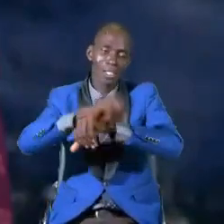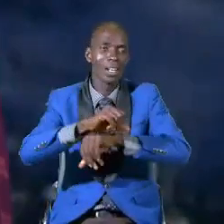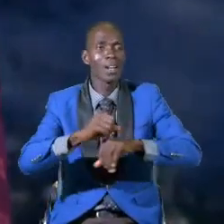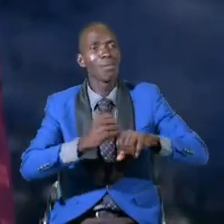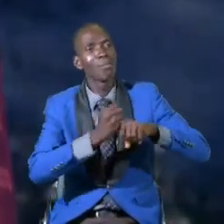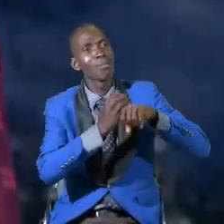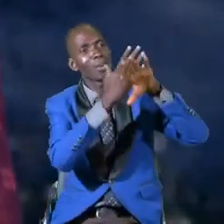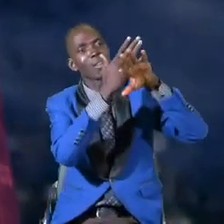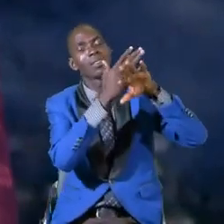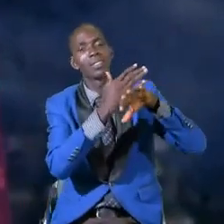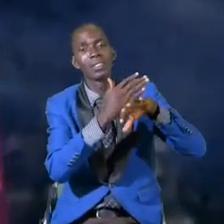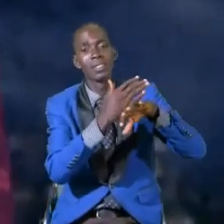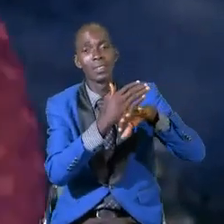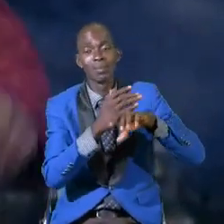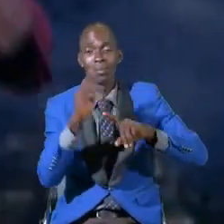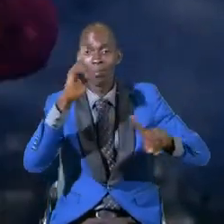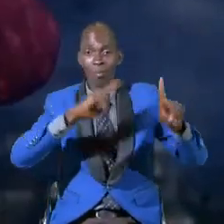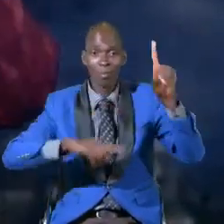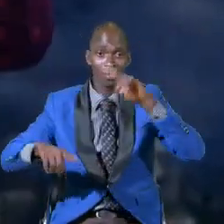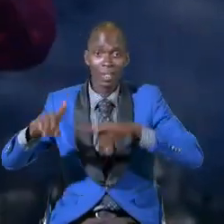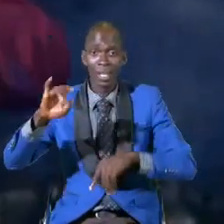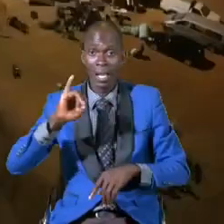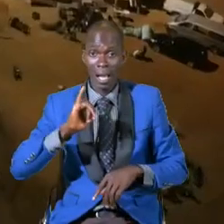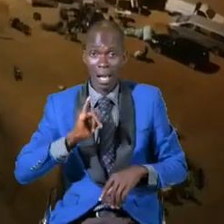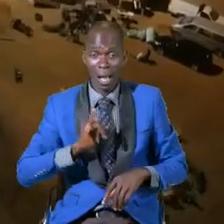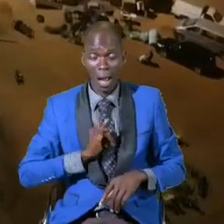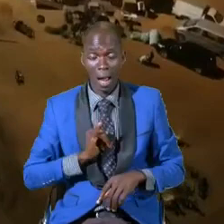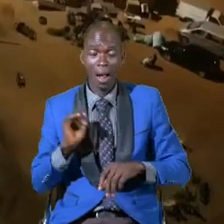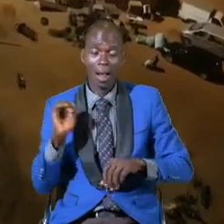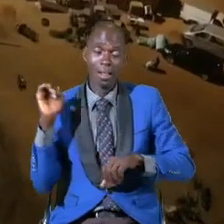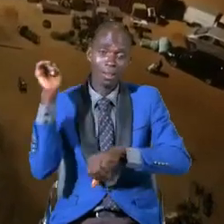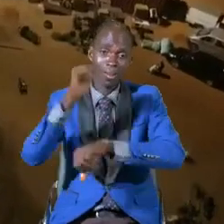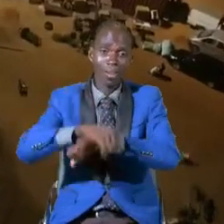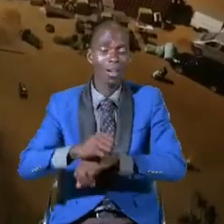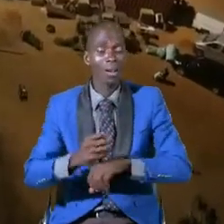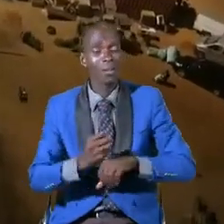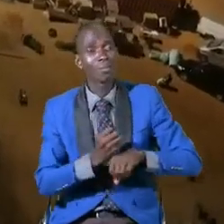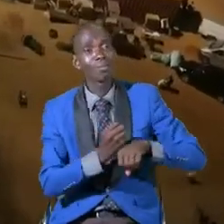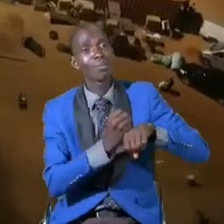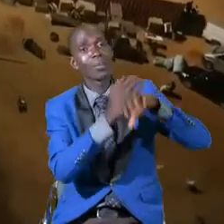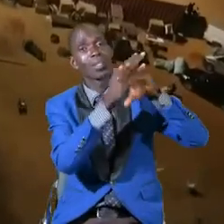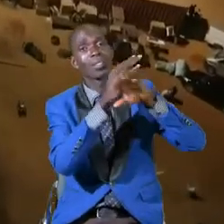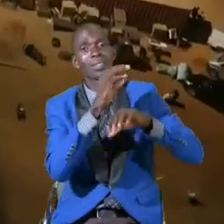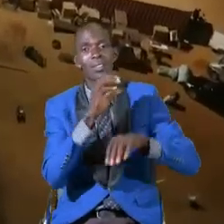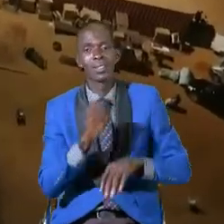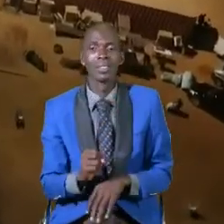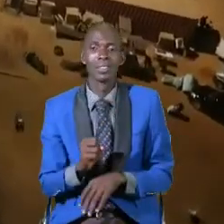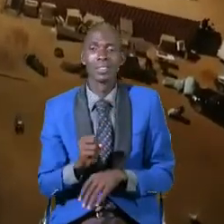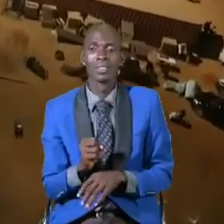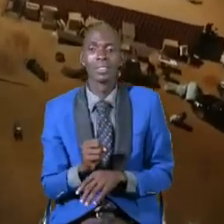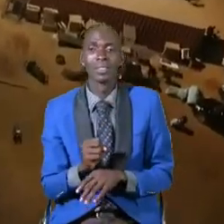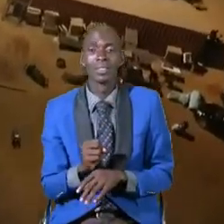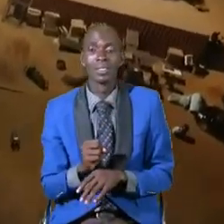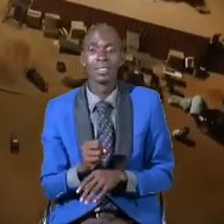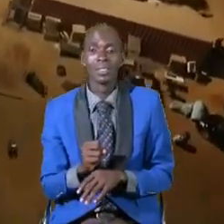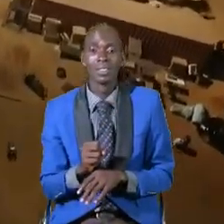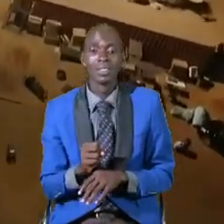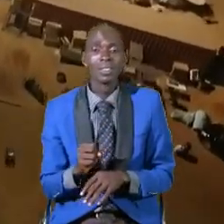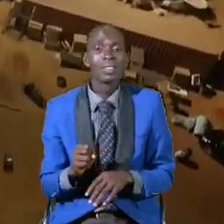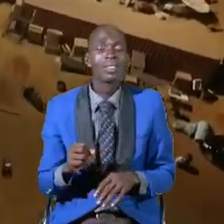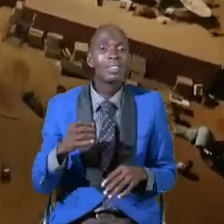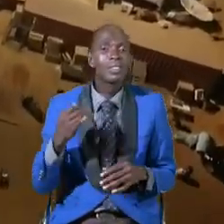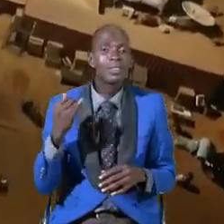I said, I conquer mountains. Any falls, instead of